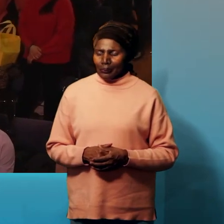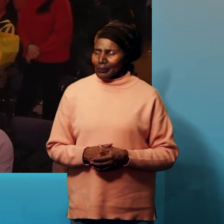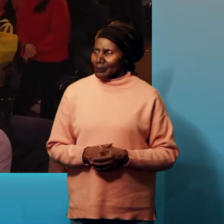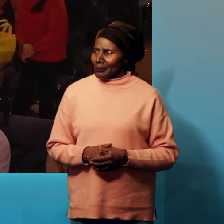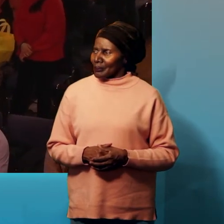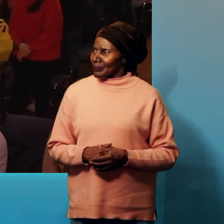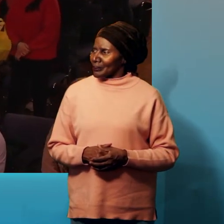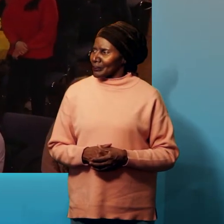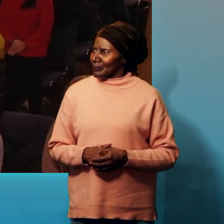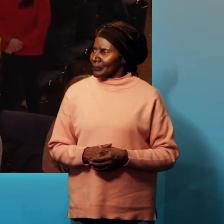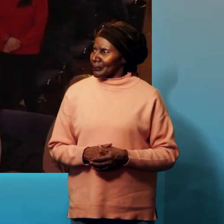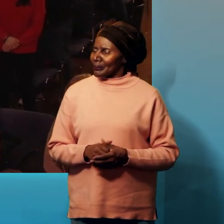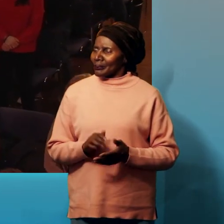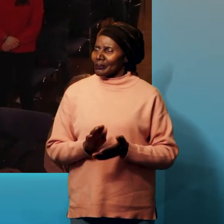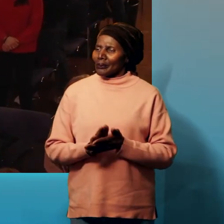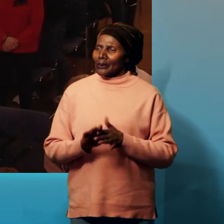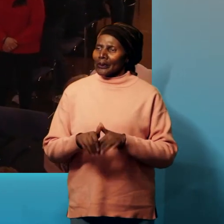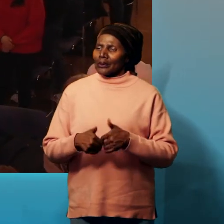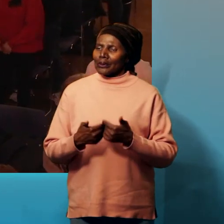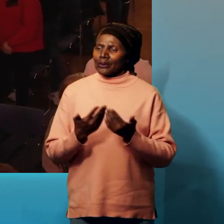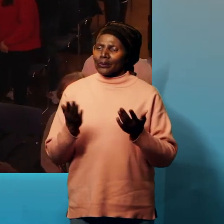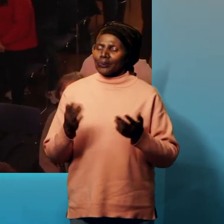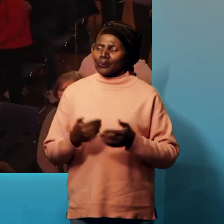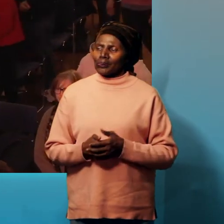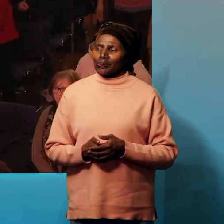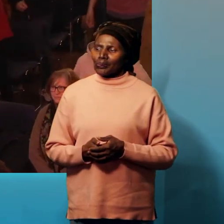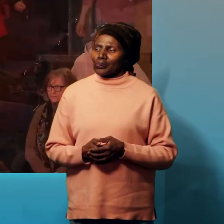Hallelujah. He has won the victory. Amen.